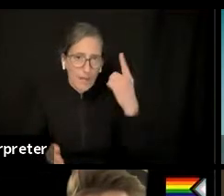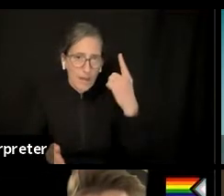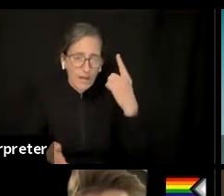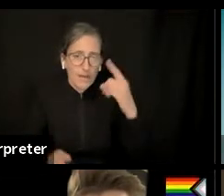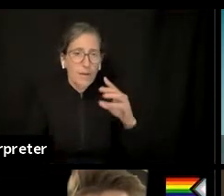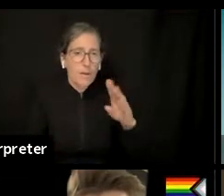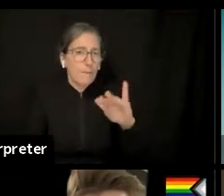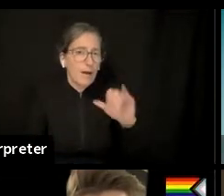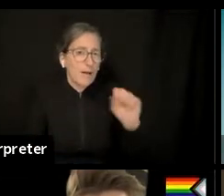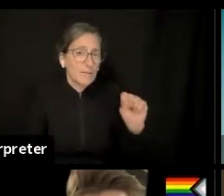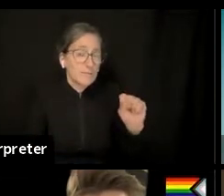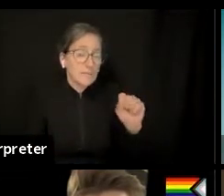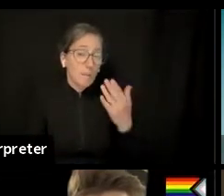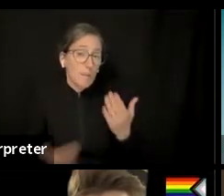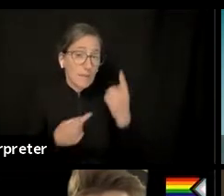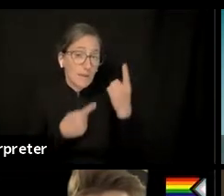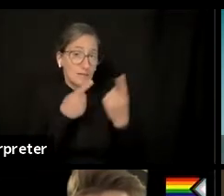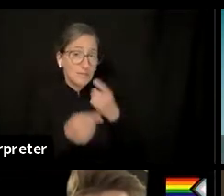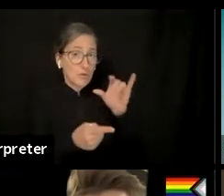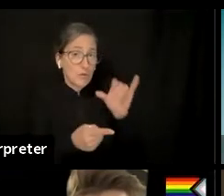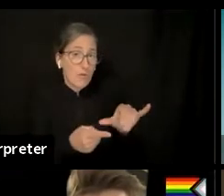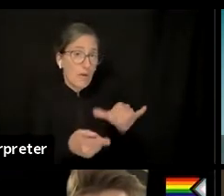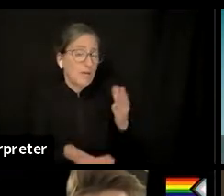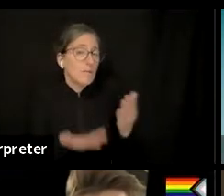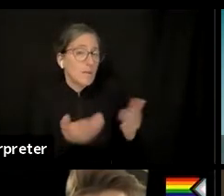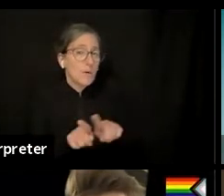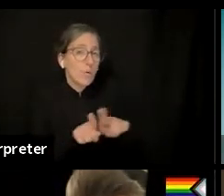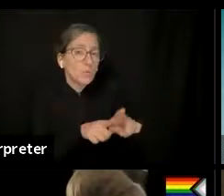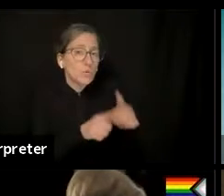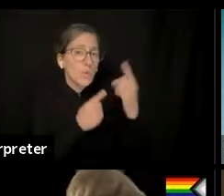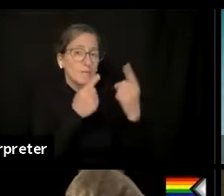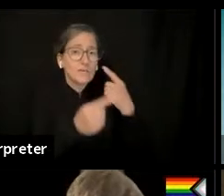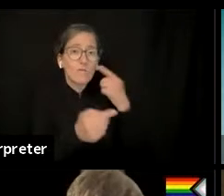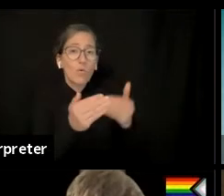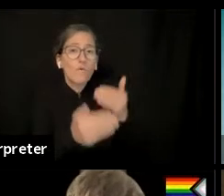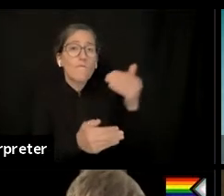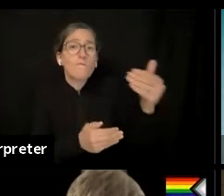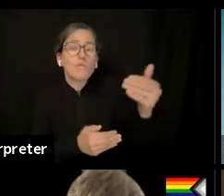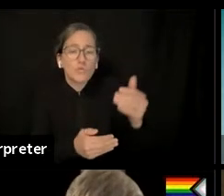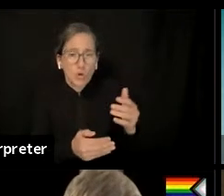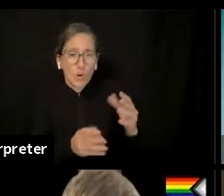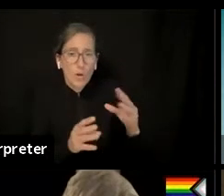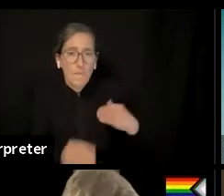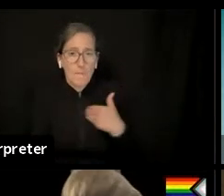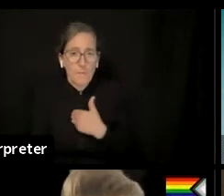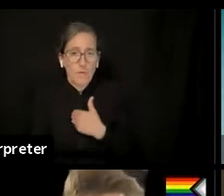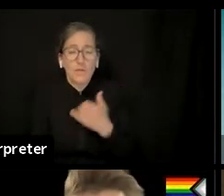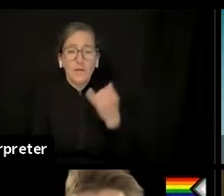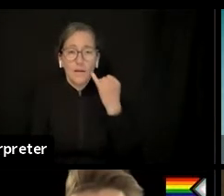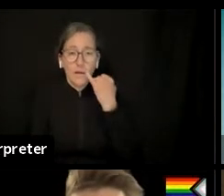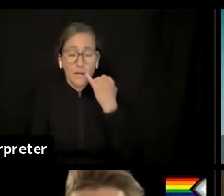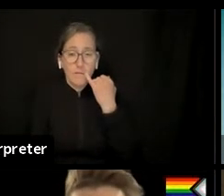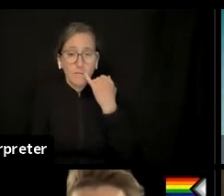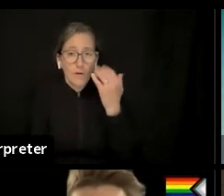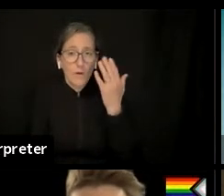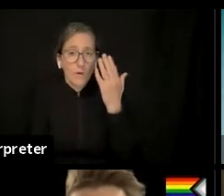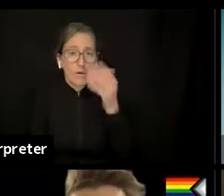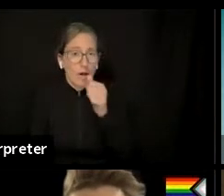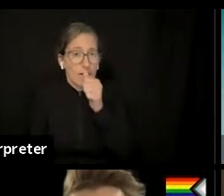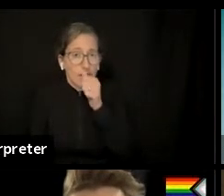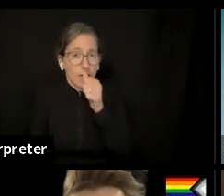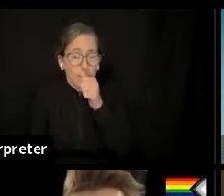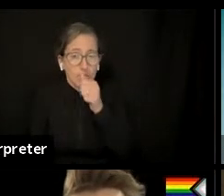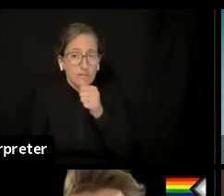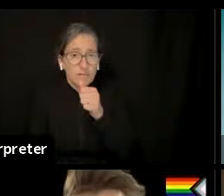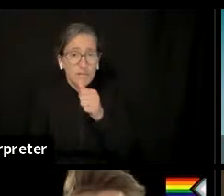members? Because I think that if there was maybe a blind interview process, that this council might look a little different, even though we are all